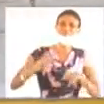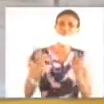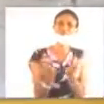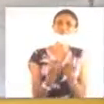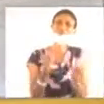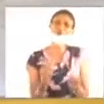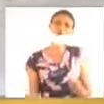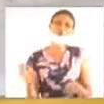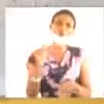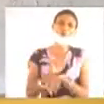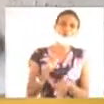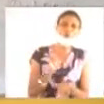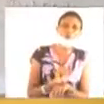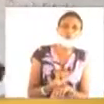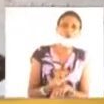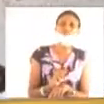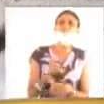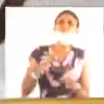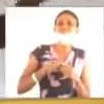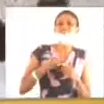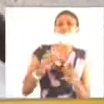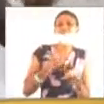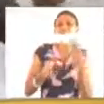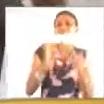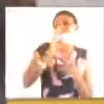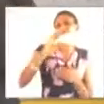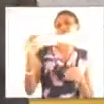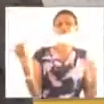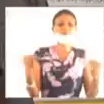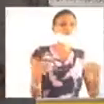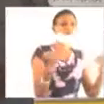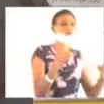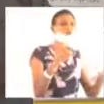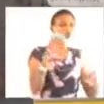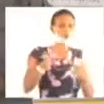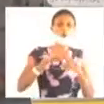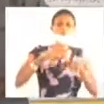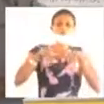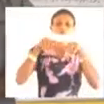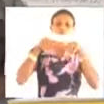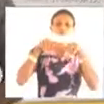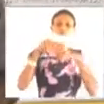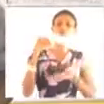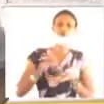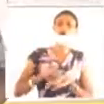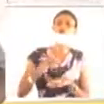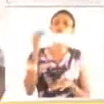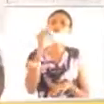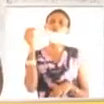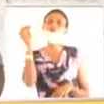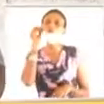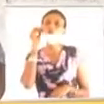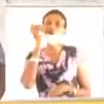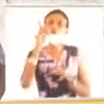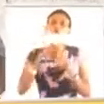neglection of duties, obligations that is assigned to him or her in his place of